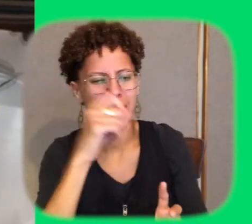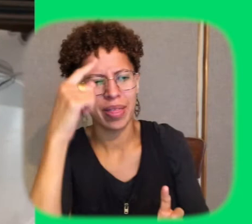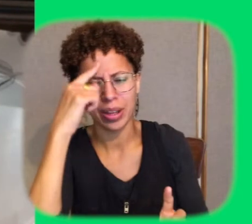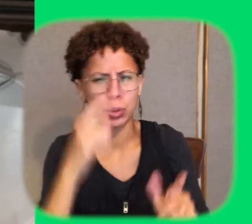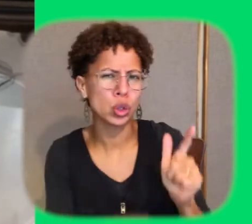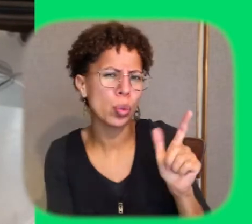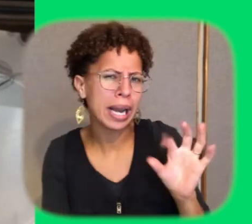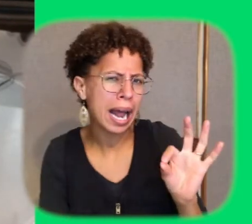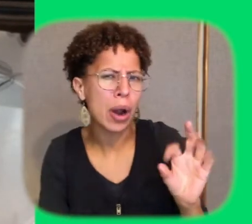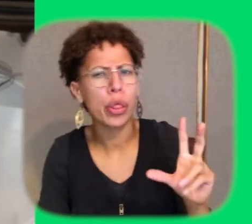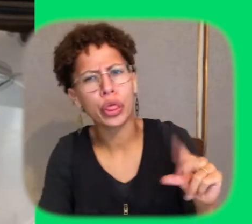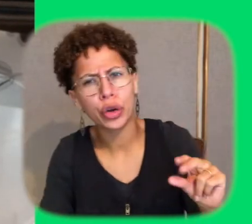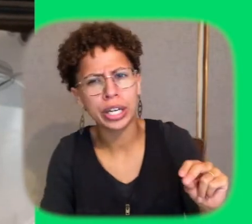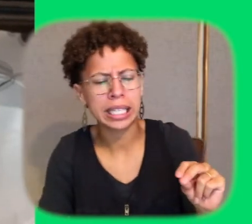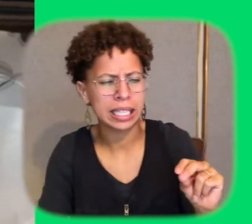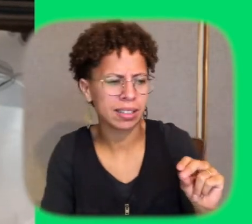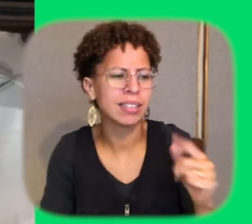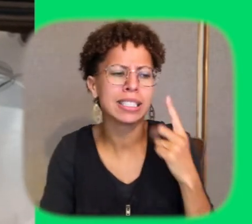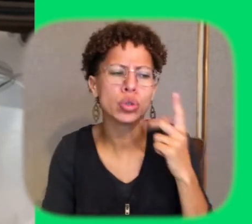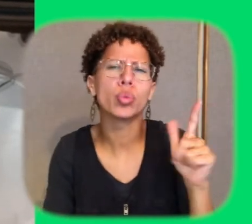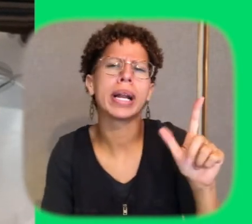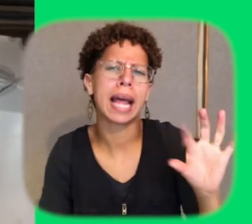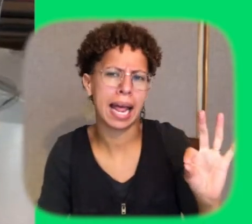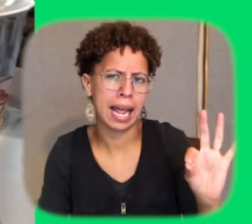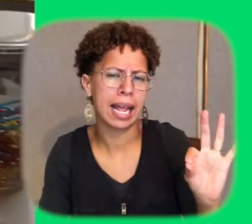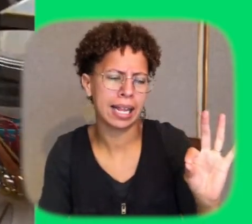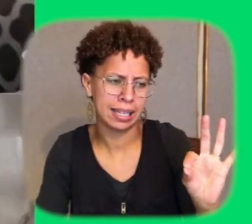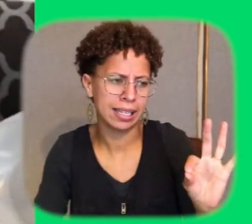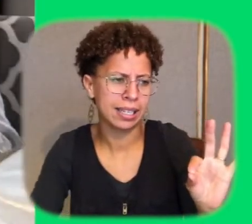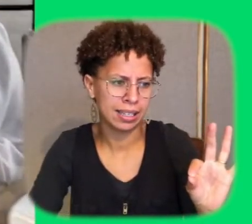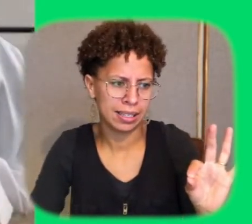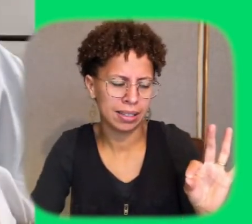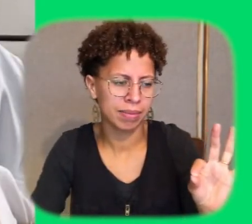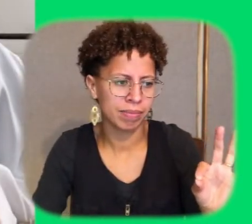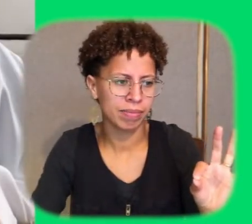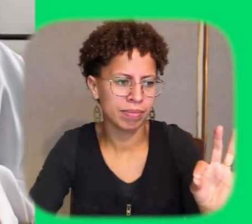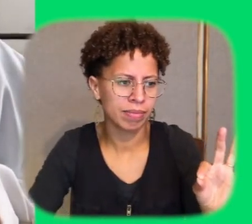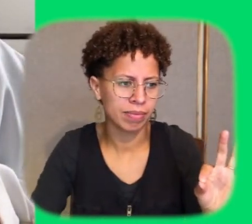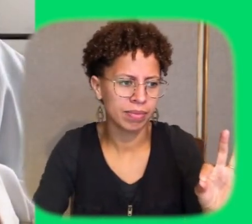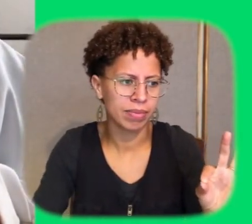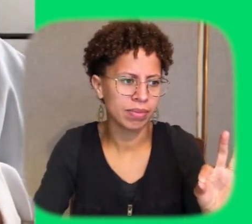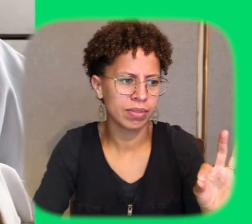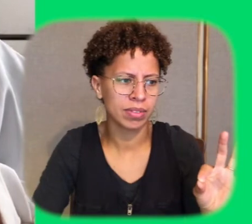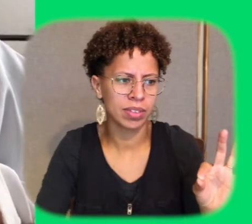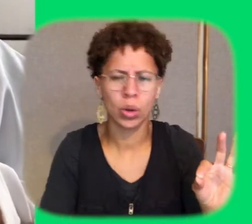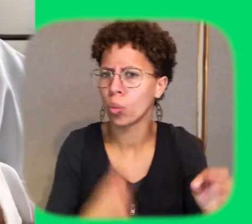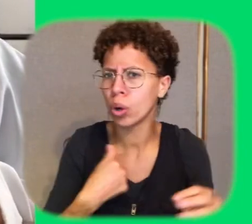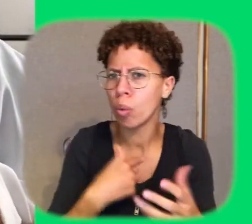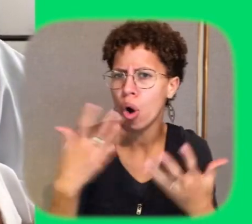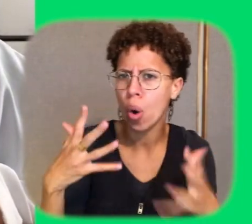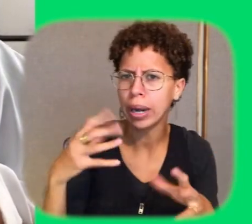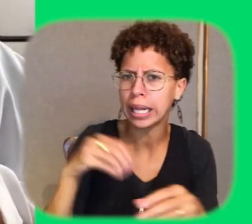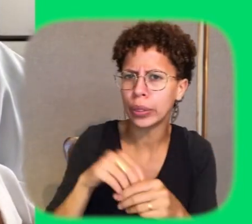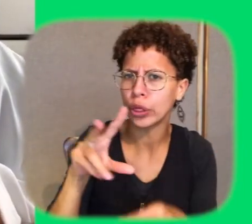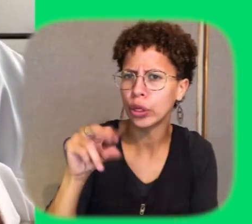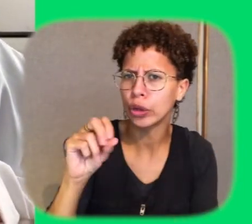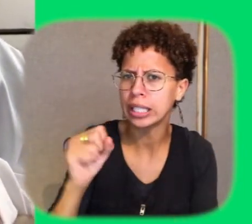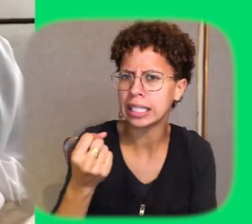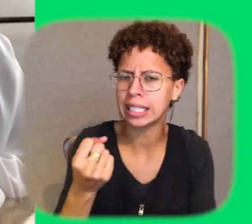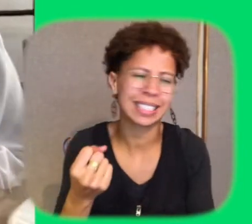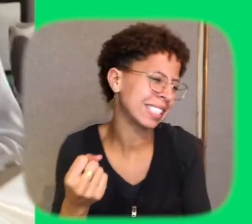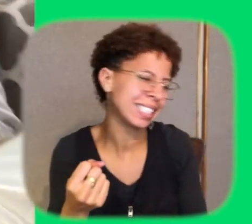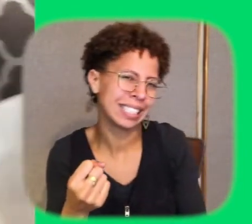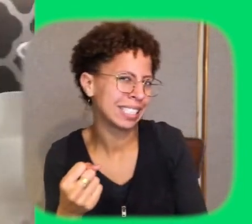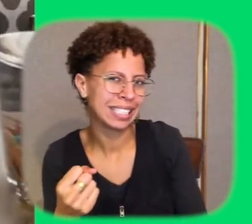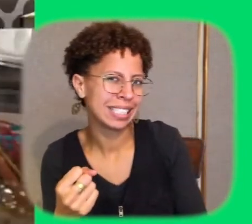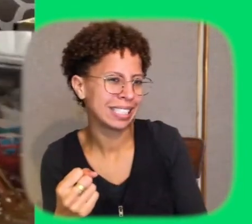as 29. No. We were already on the 30s. What? Yeah, we were. We're going to have to rewind this video and find out.